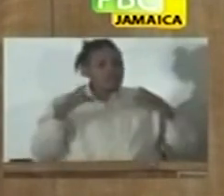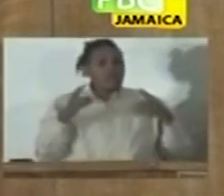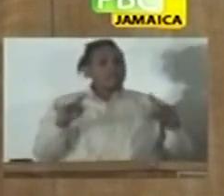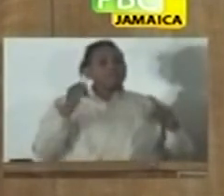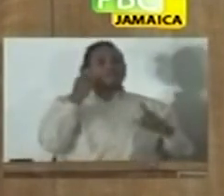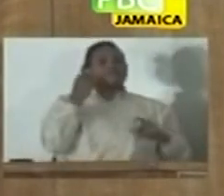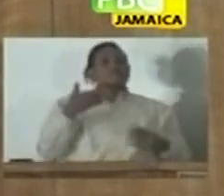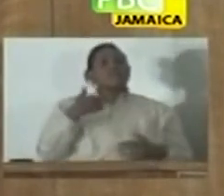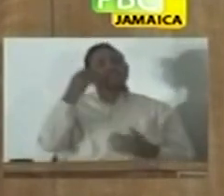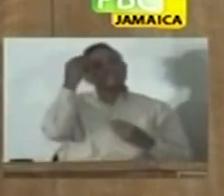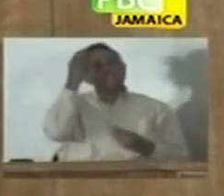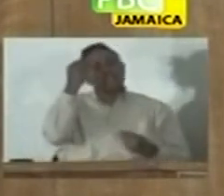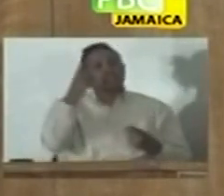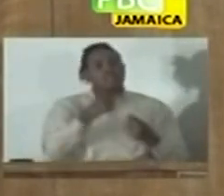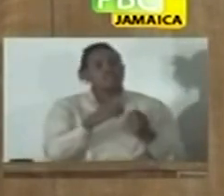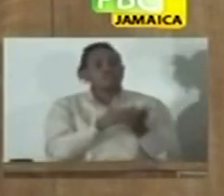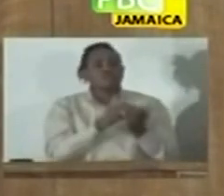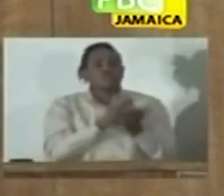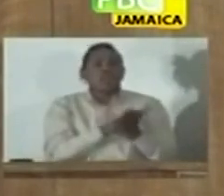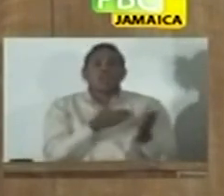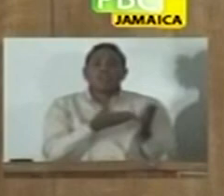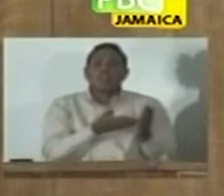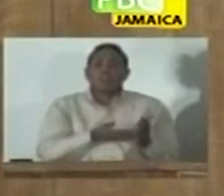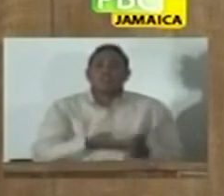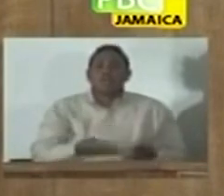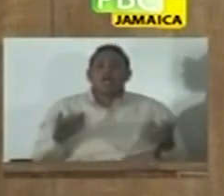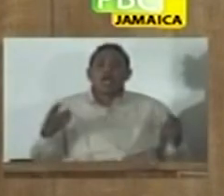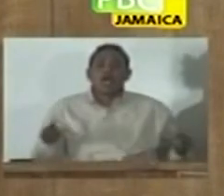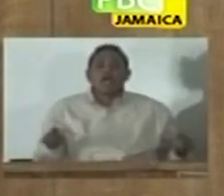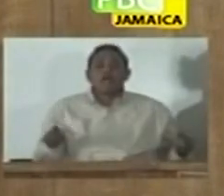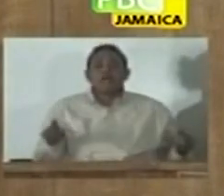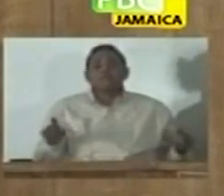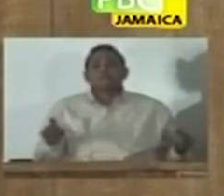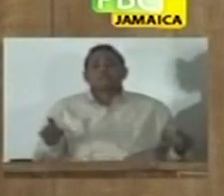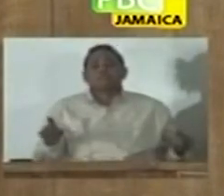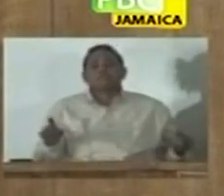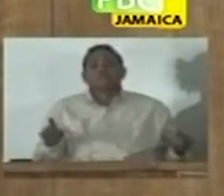data and records that may be